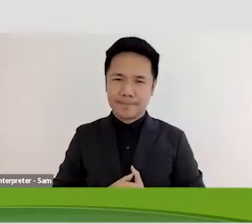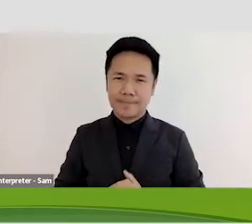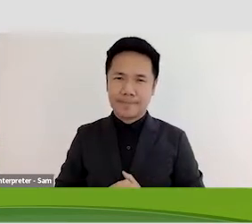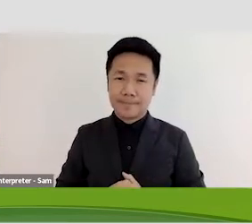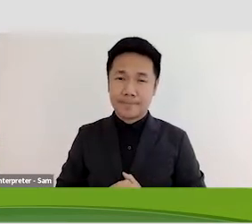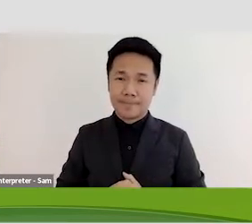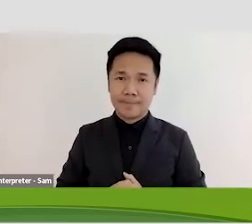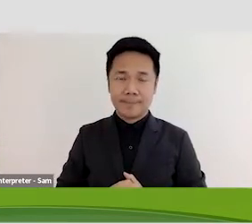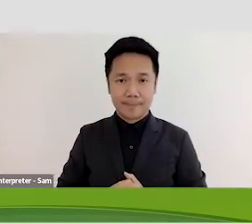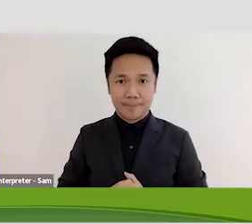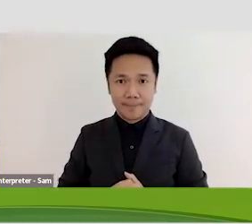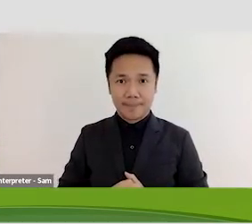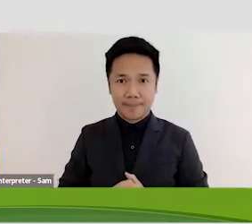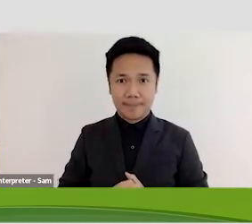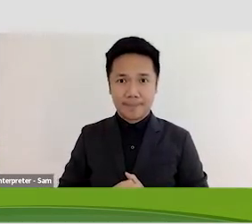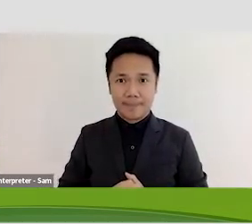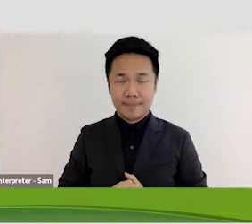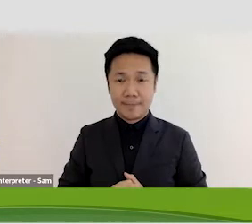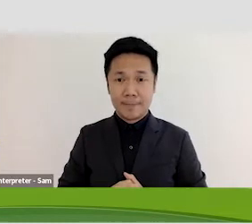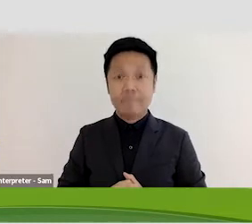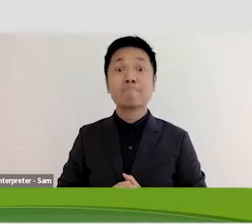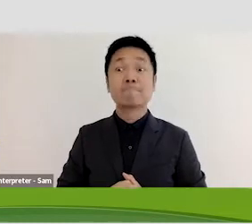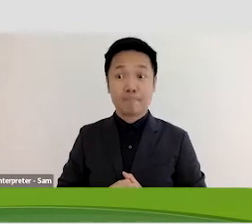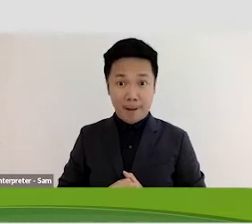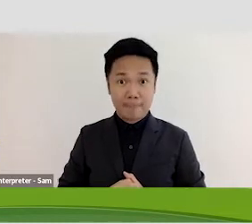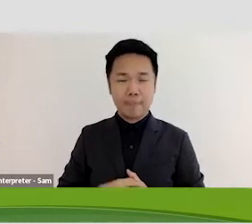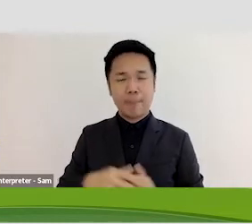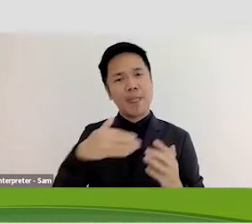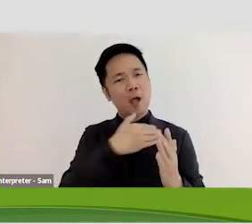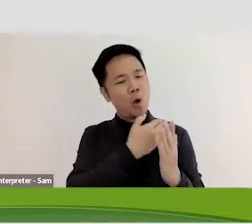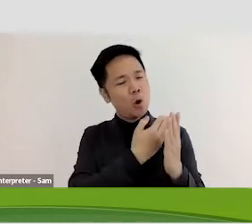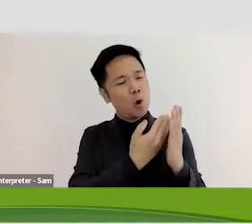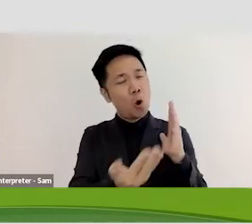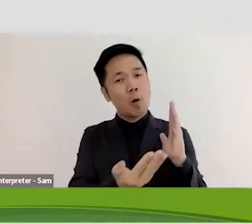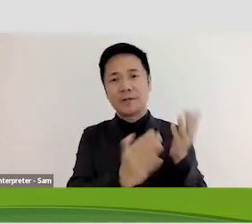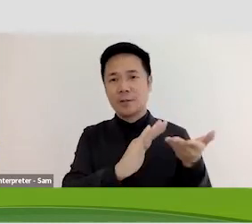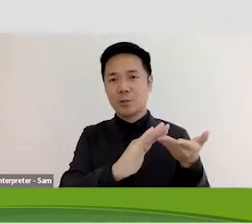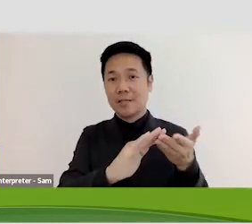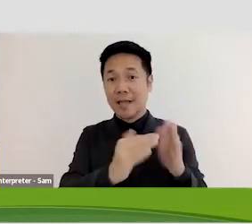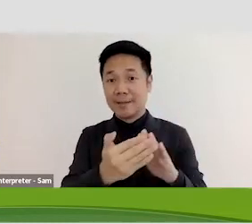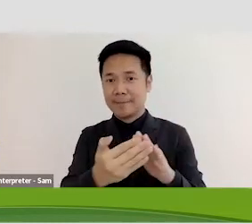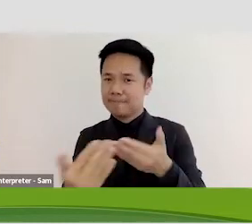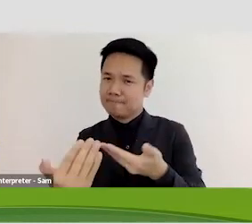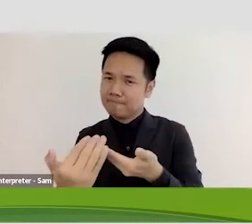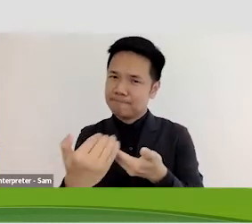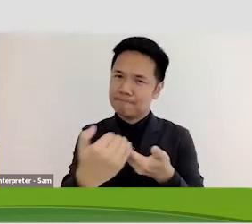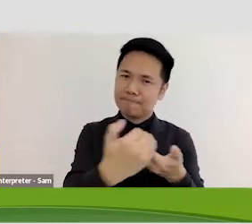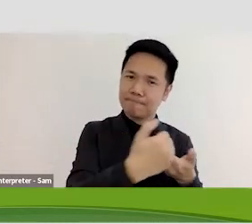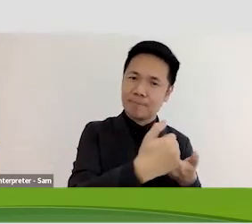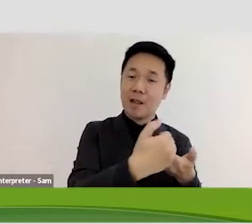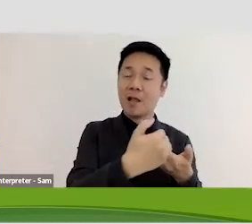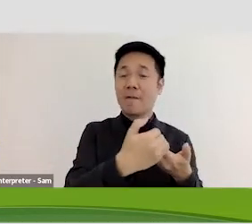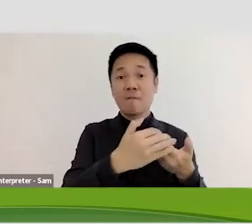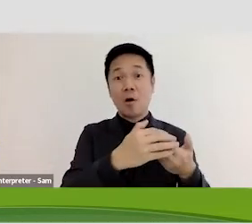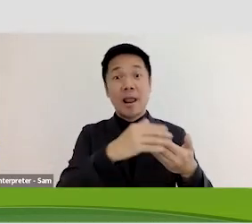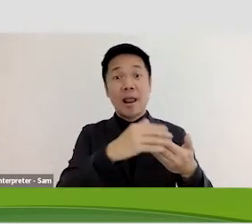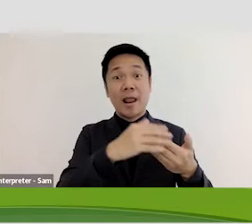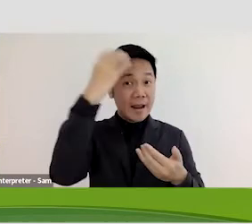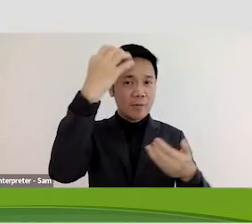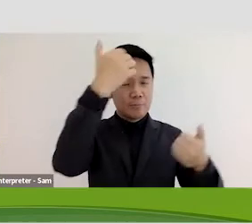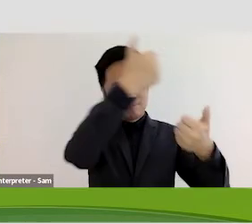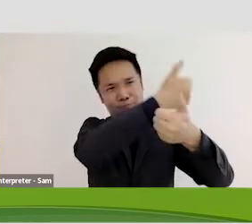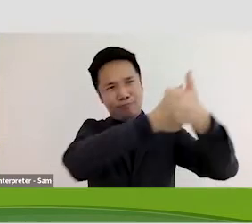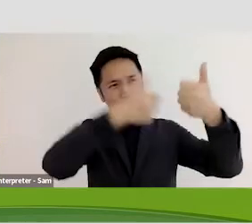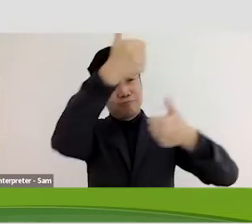Ensure a whole of society approach through adaptive subnational, national, and